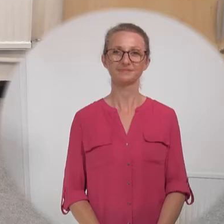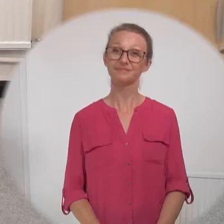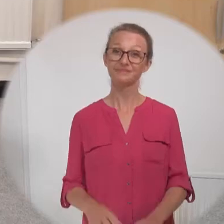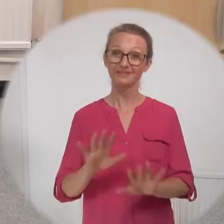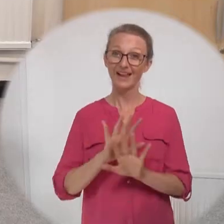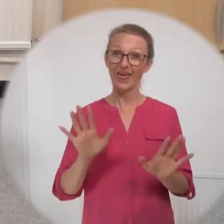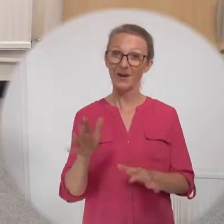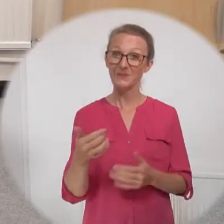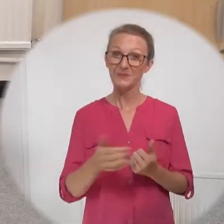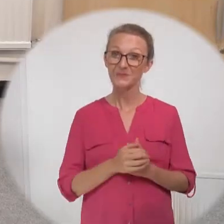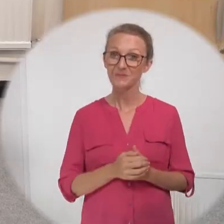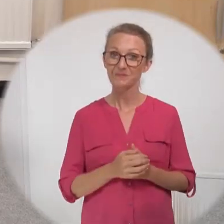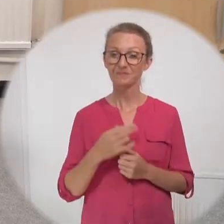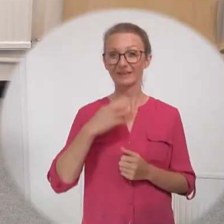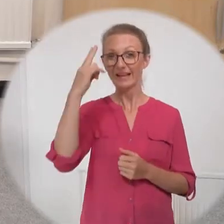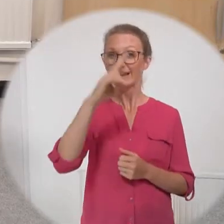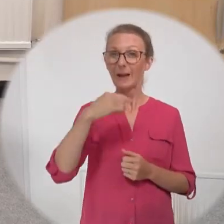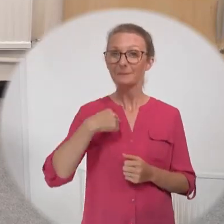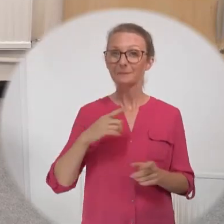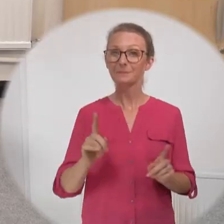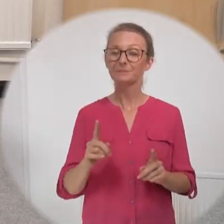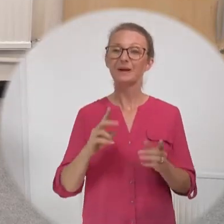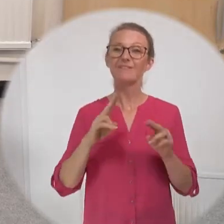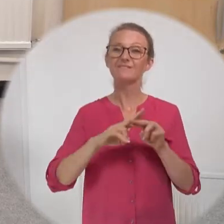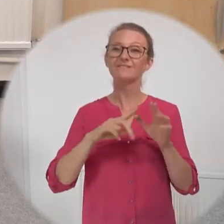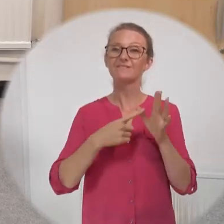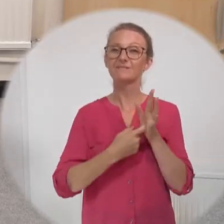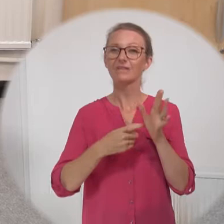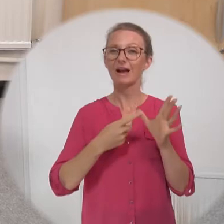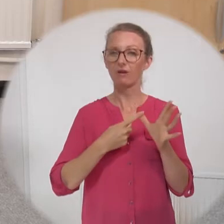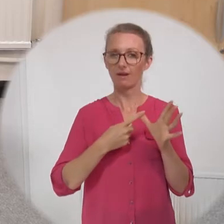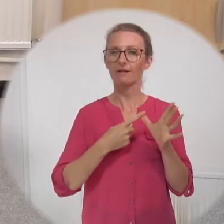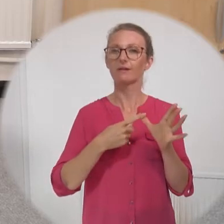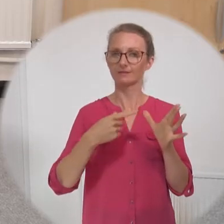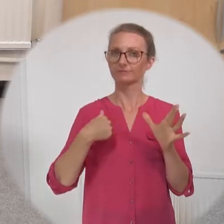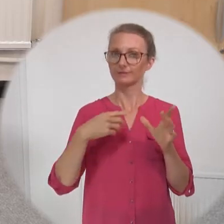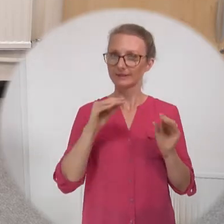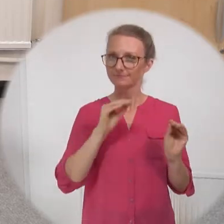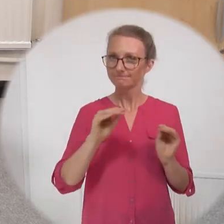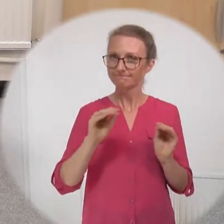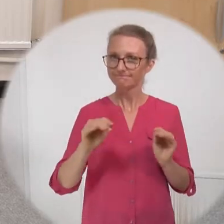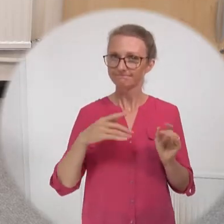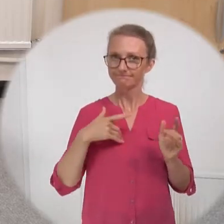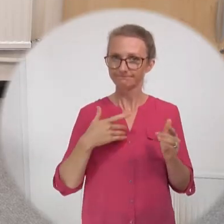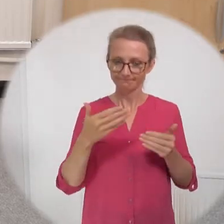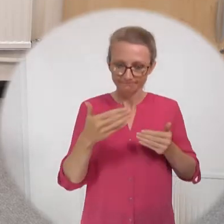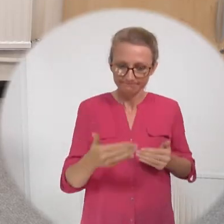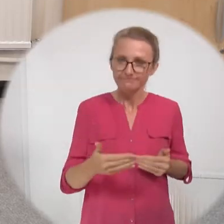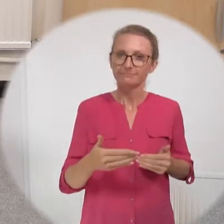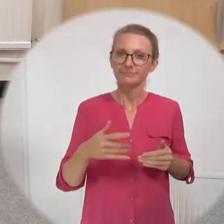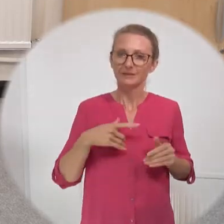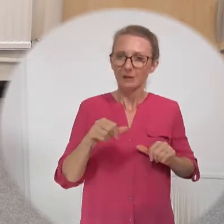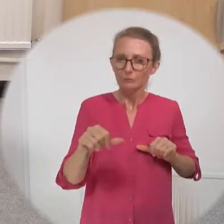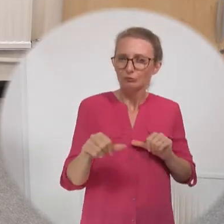Hi everybody, my name's Farah and I'm going to be taking you through a short taster